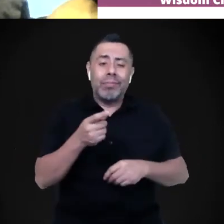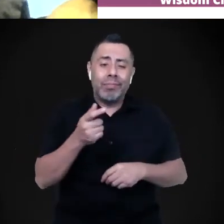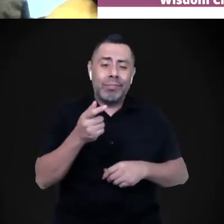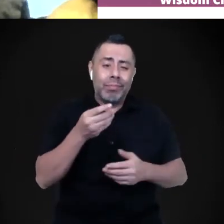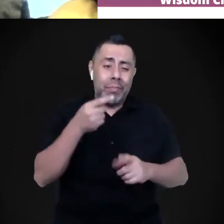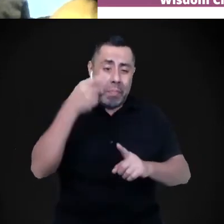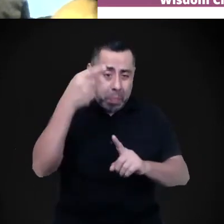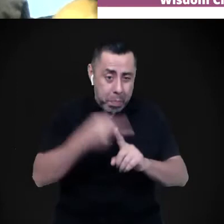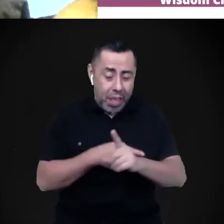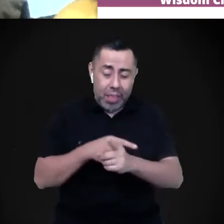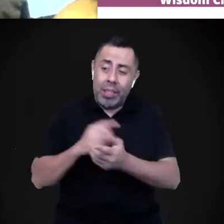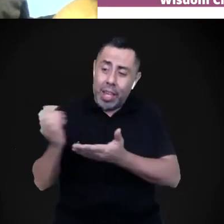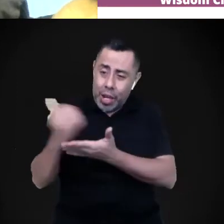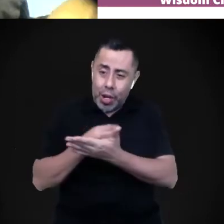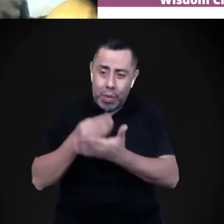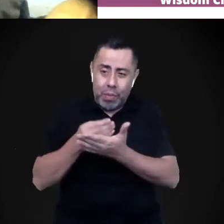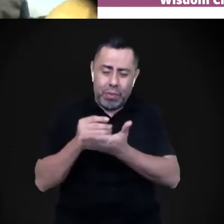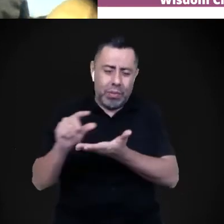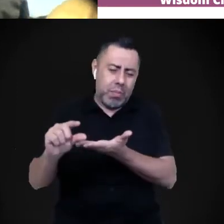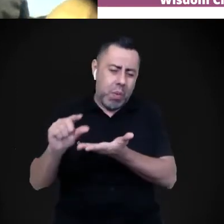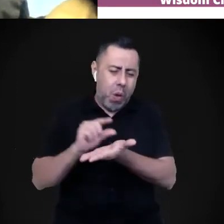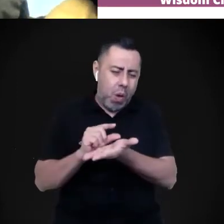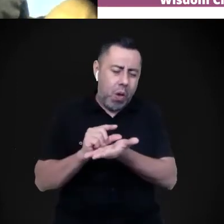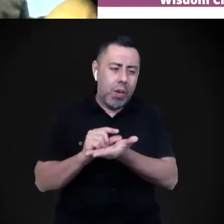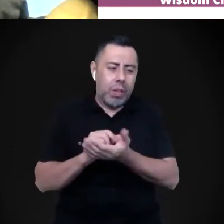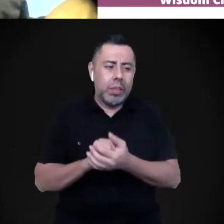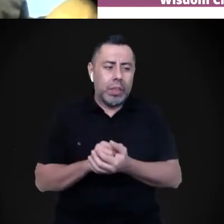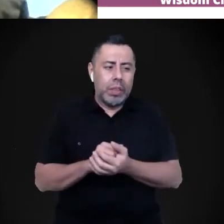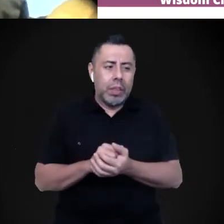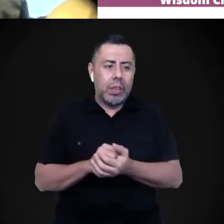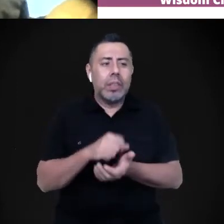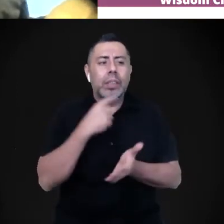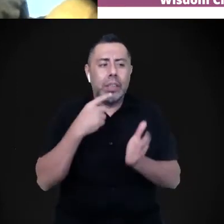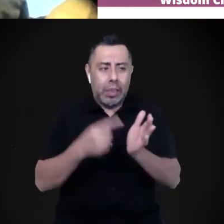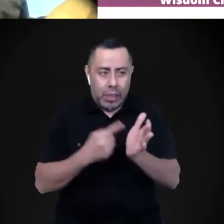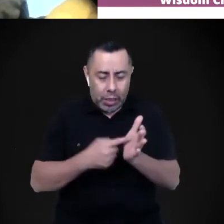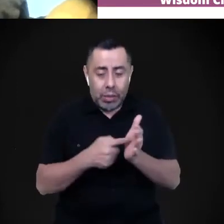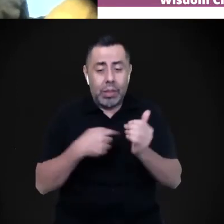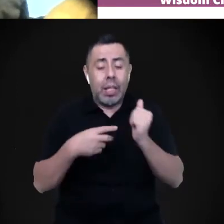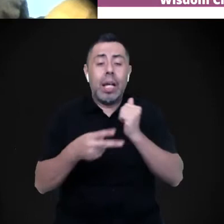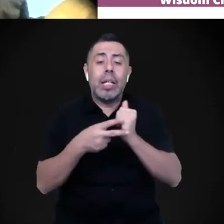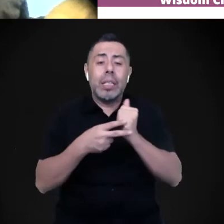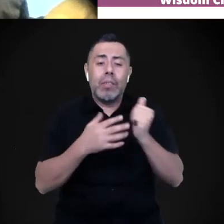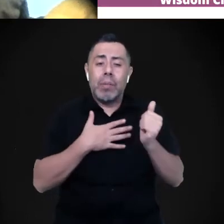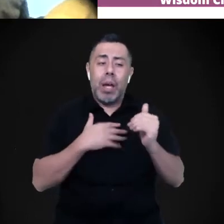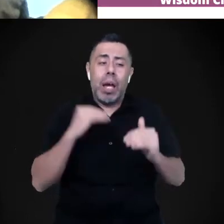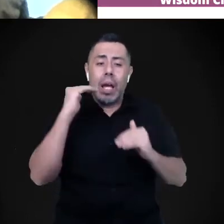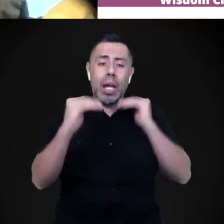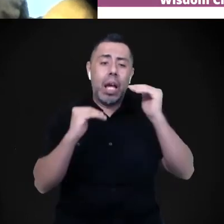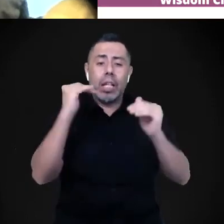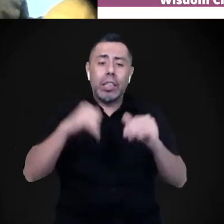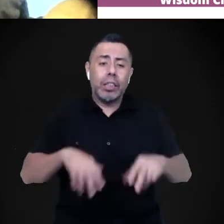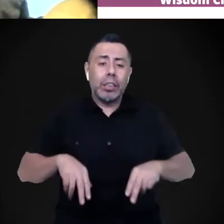month, usually sometimes I save those adult diapers and give them out until towards the end of